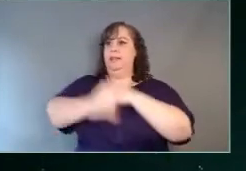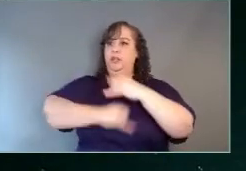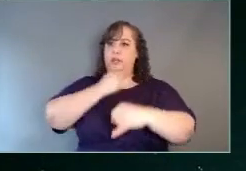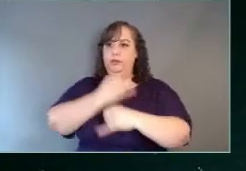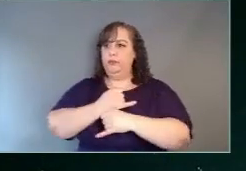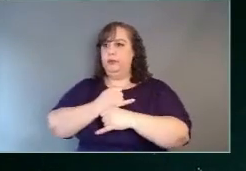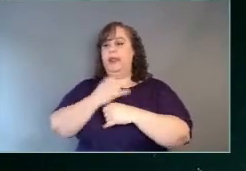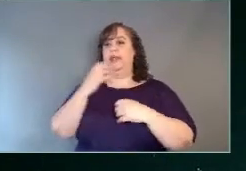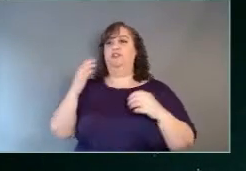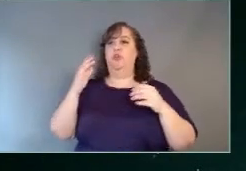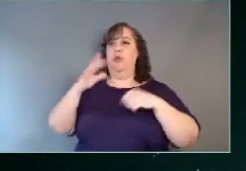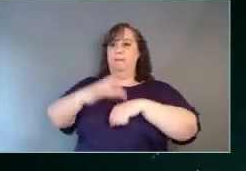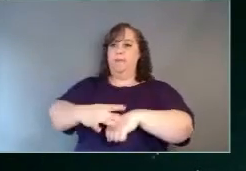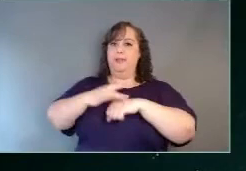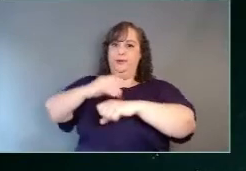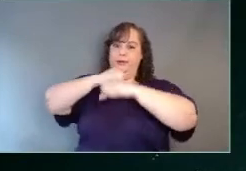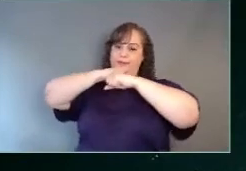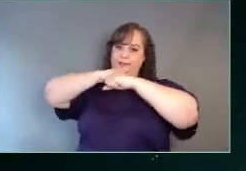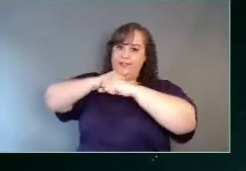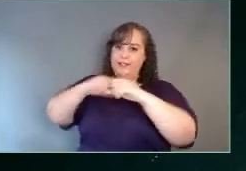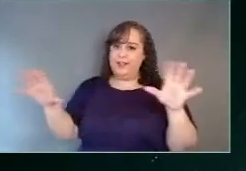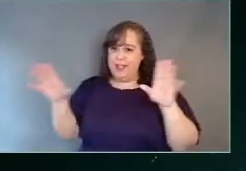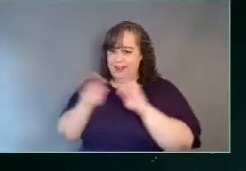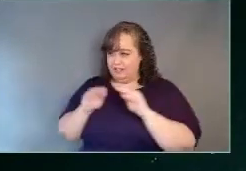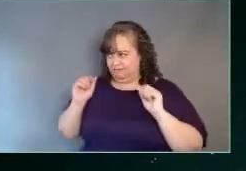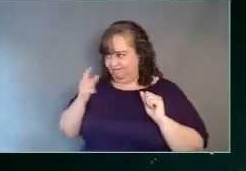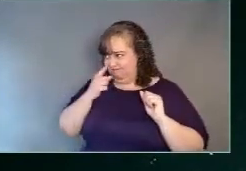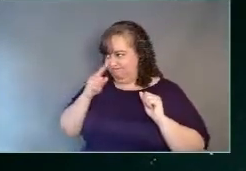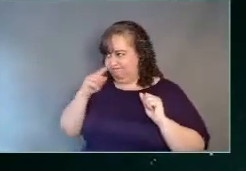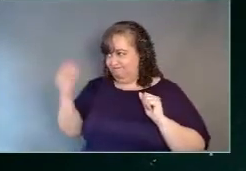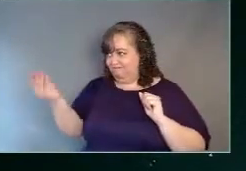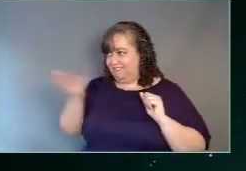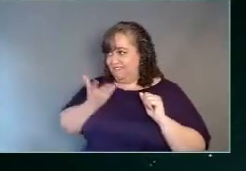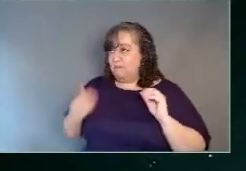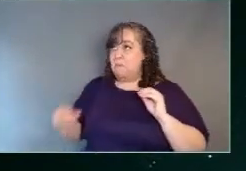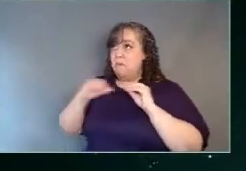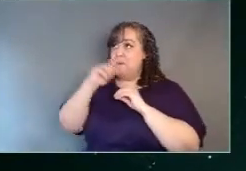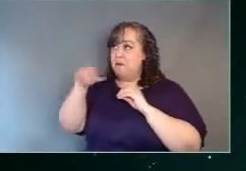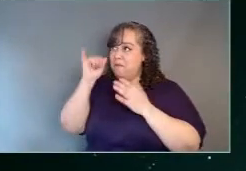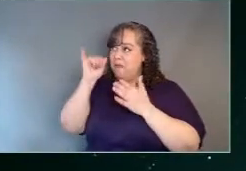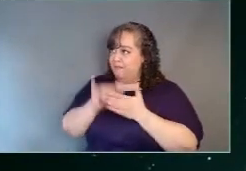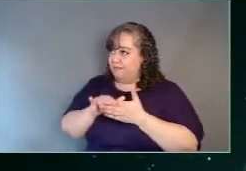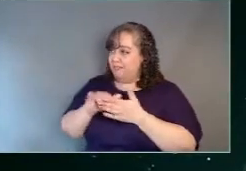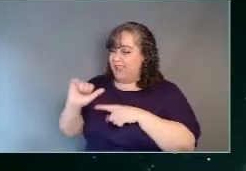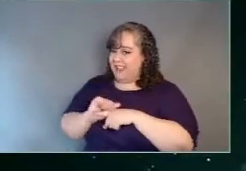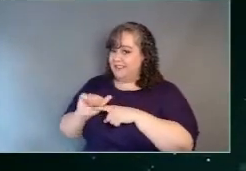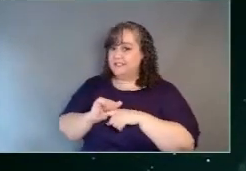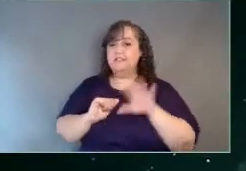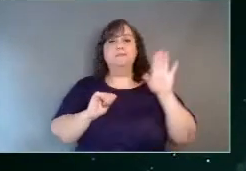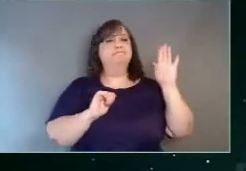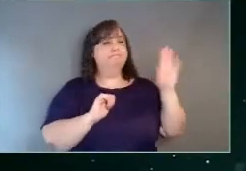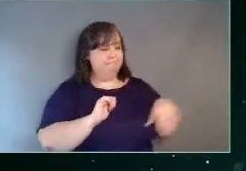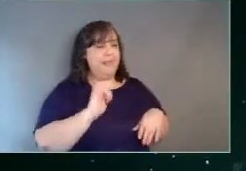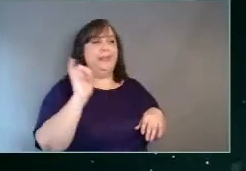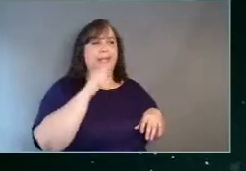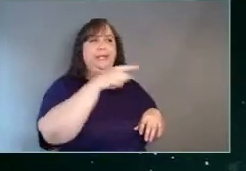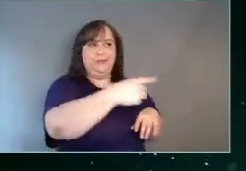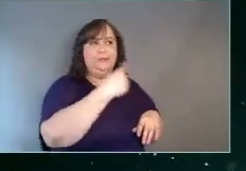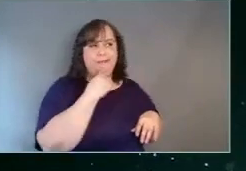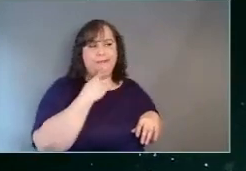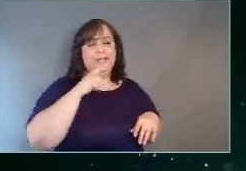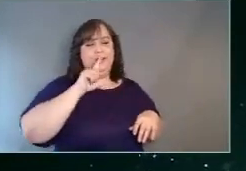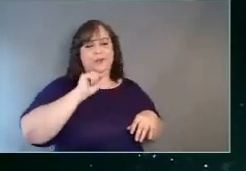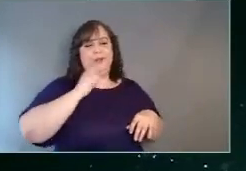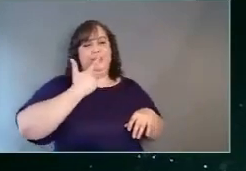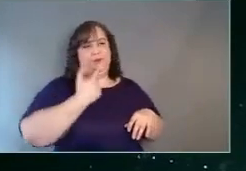exercise? Yes, so as you just pointed out, 2021 PDC is a fictional asteroid. Every couple